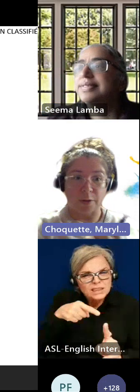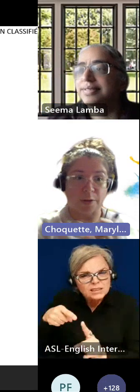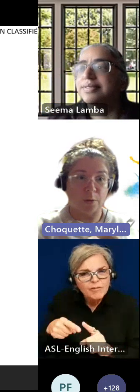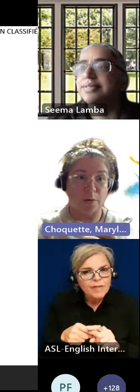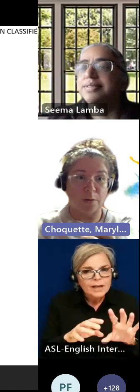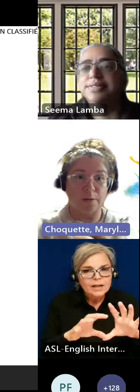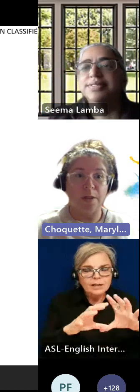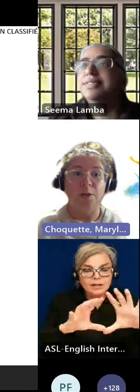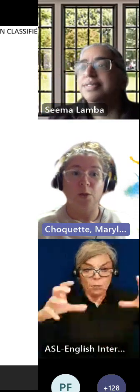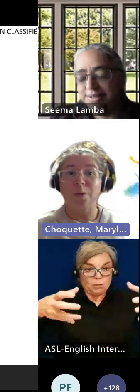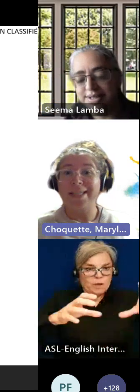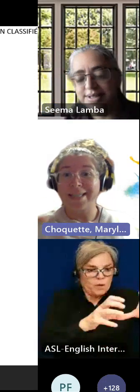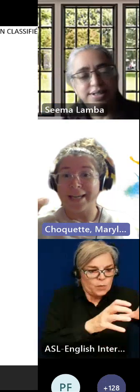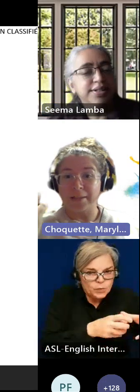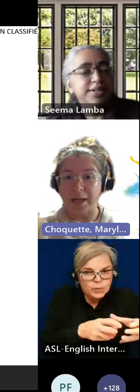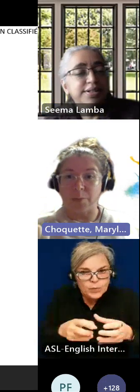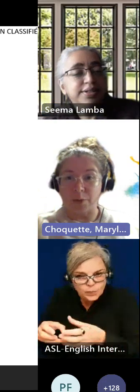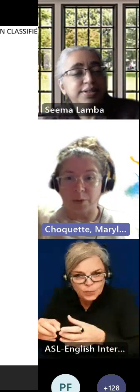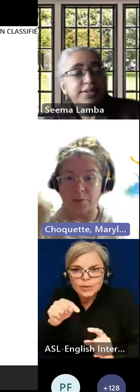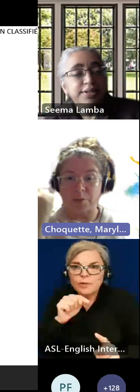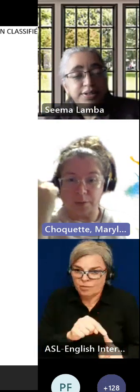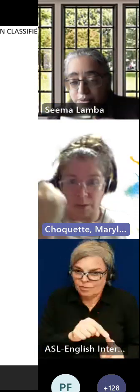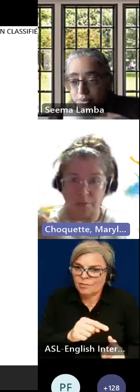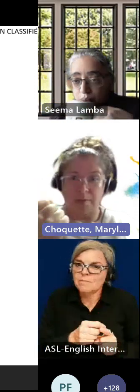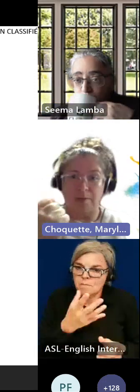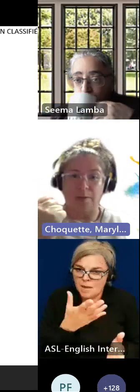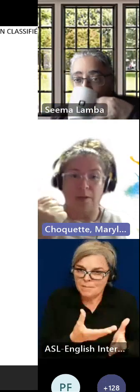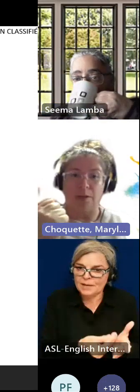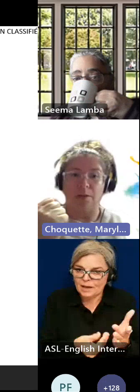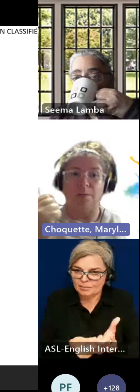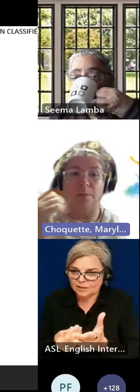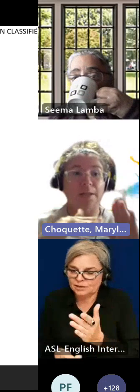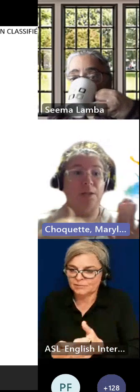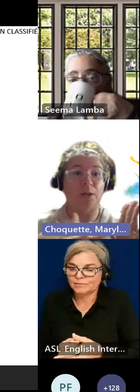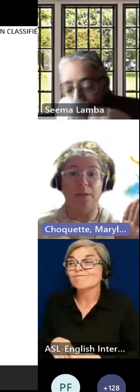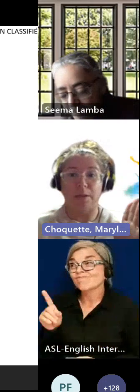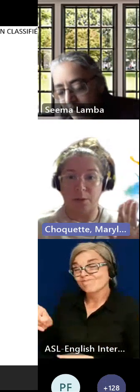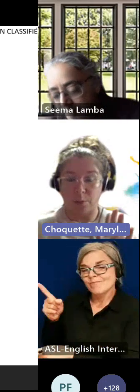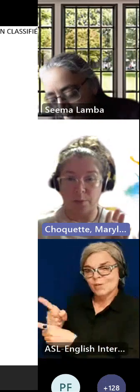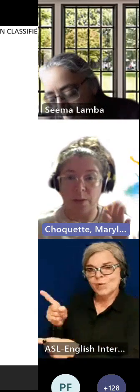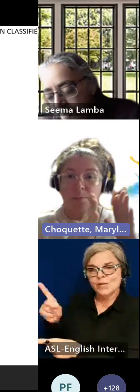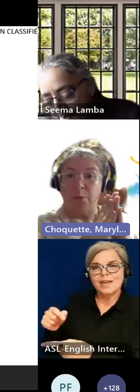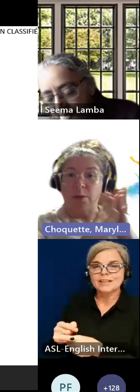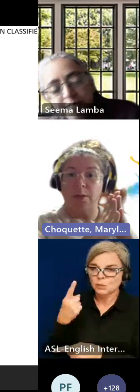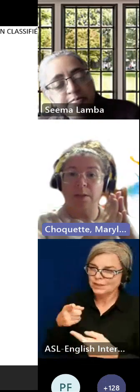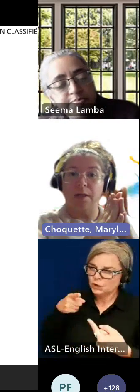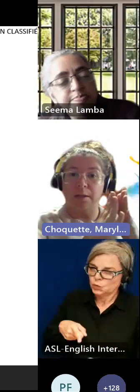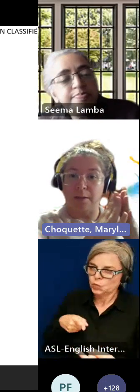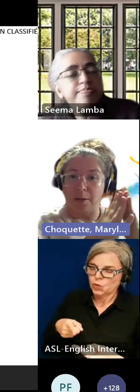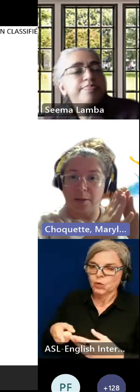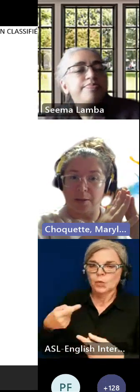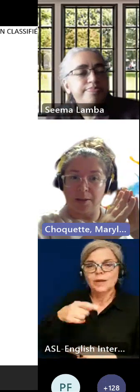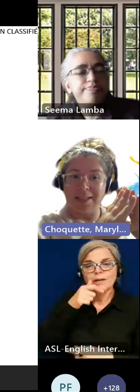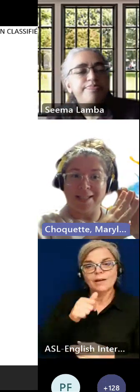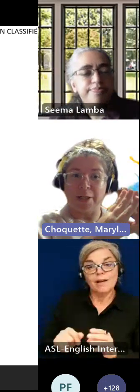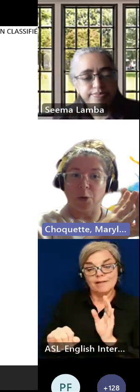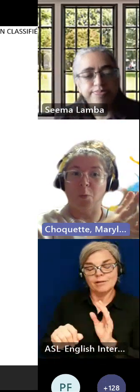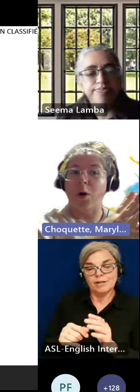also one of our struggles. So we can capture self-identification by sub-EE groups. We're stuck